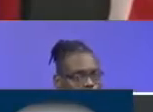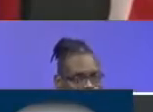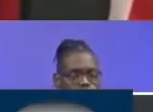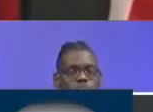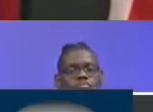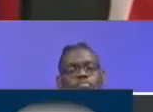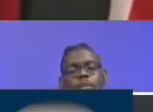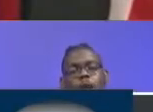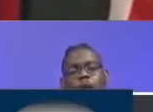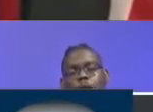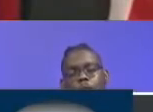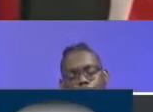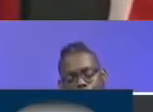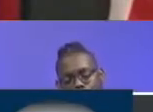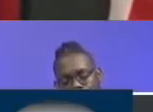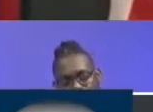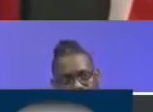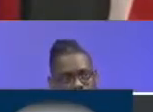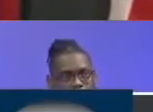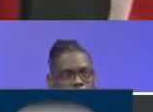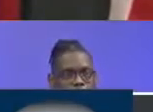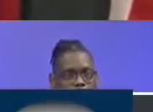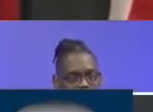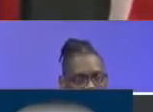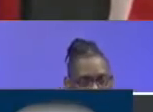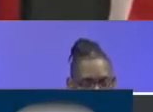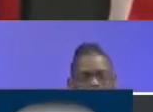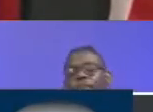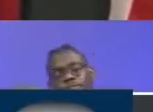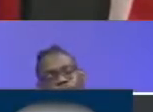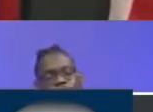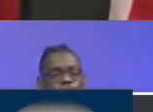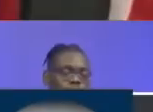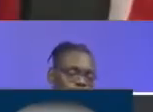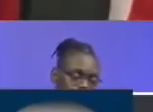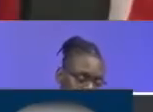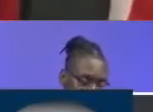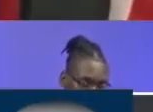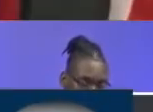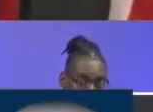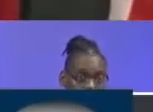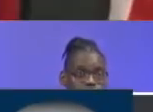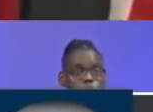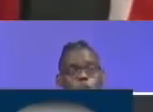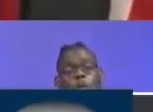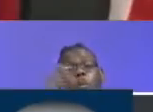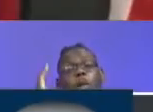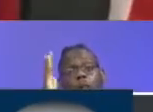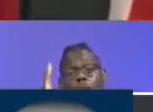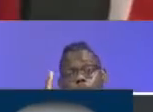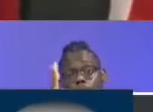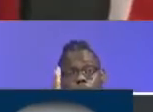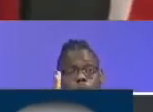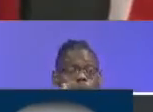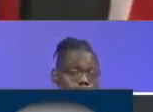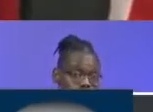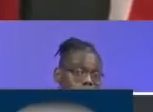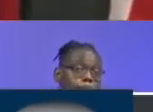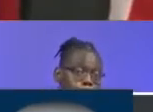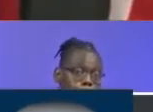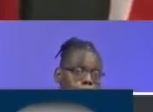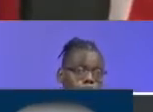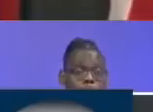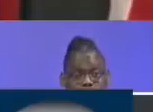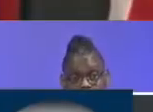now. So this is what we will be doing. The relevant regulations will be